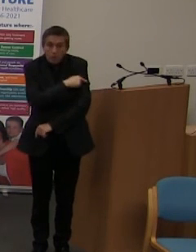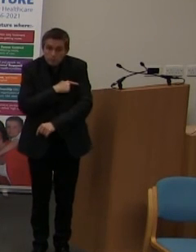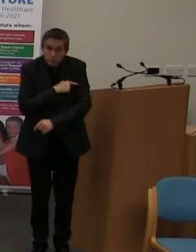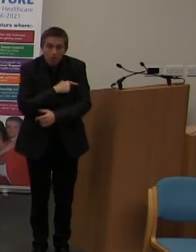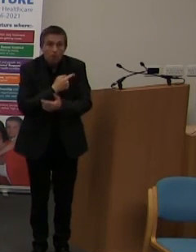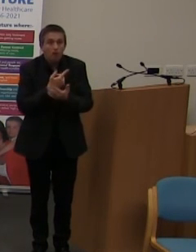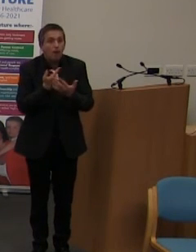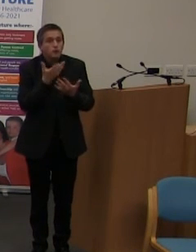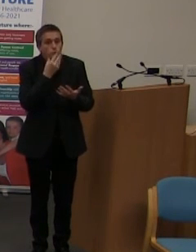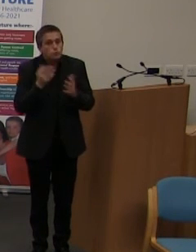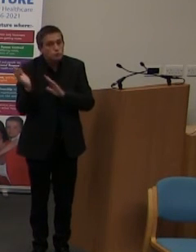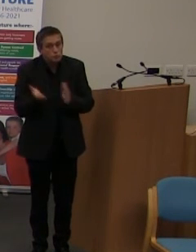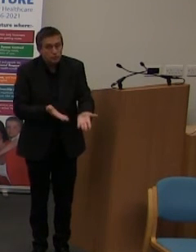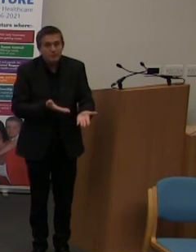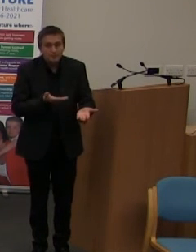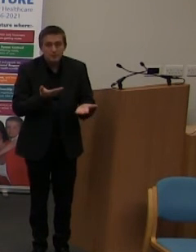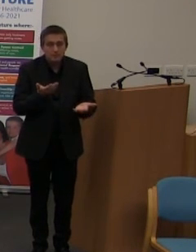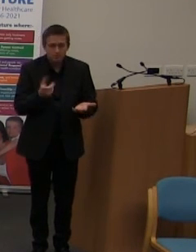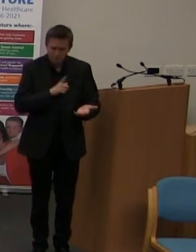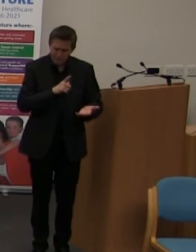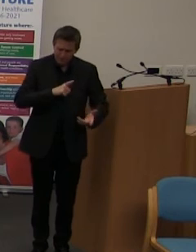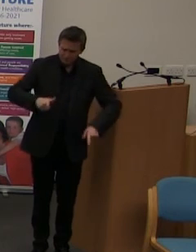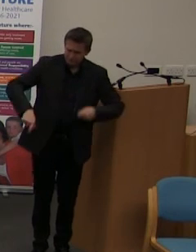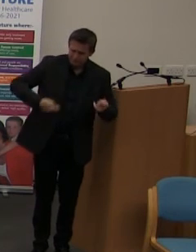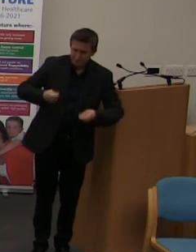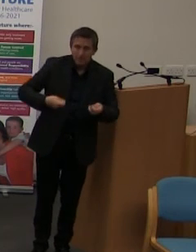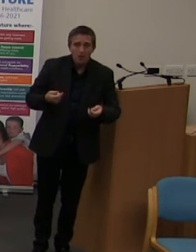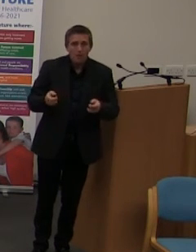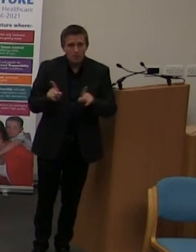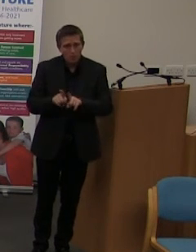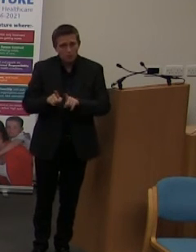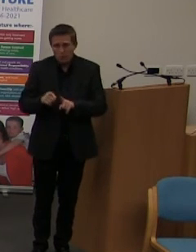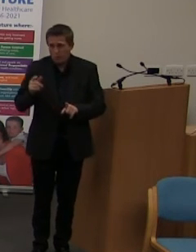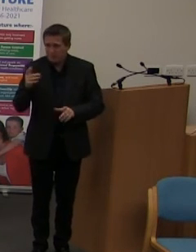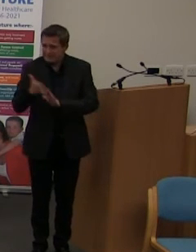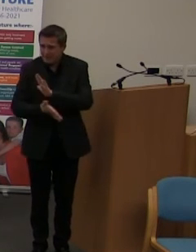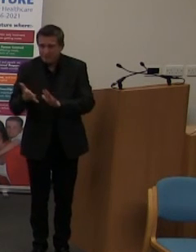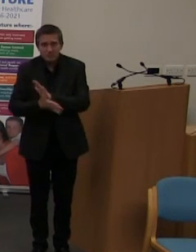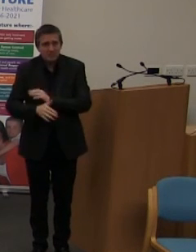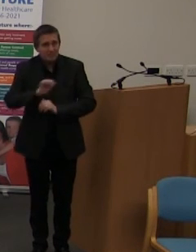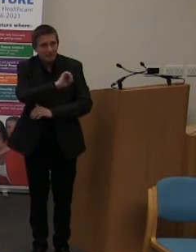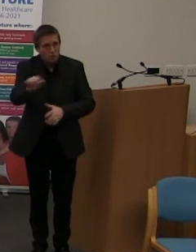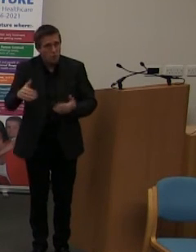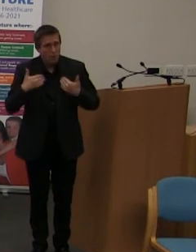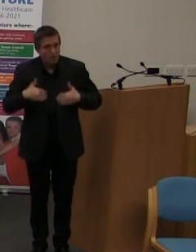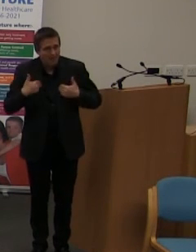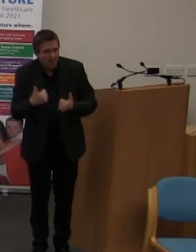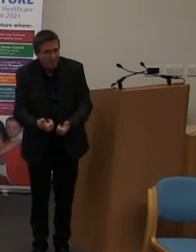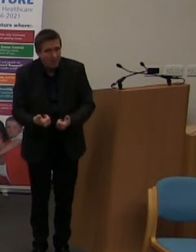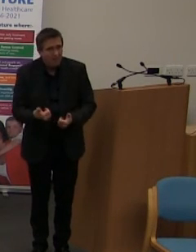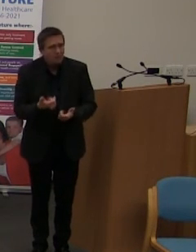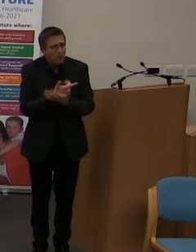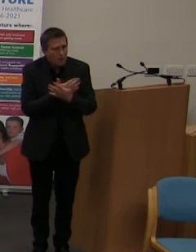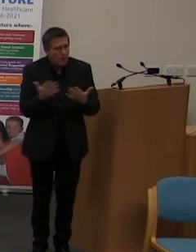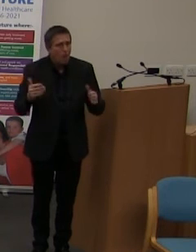costly way. Not only costly to the NHS and the public purse, but costly to them and their own health and their own long-term outcomes as well. So there's a huge amount